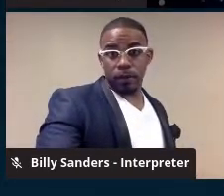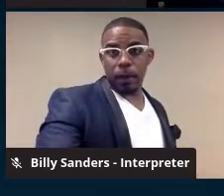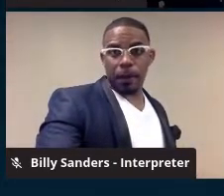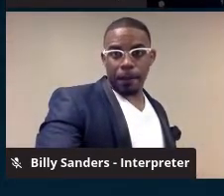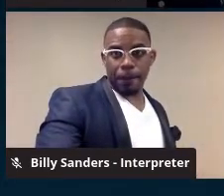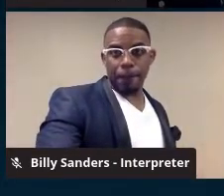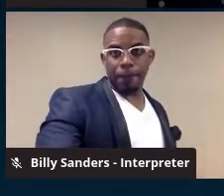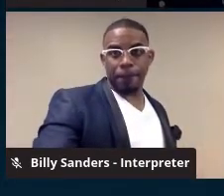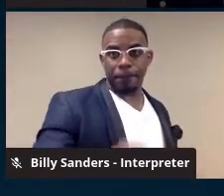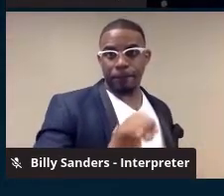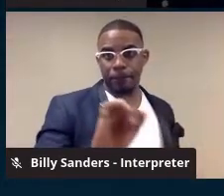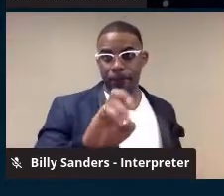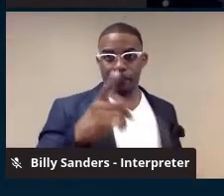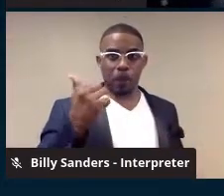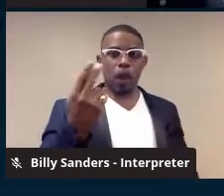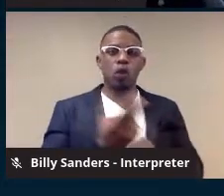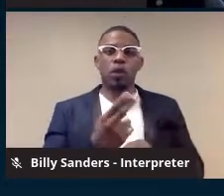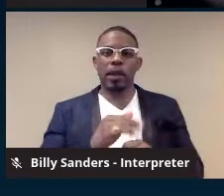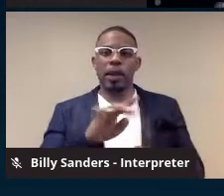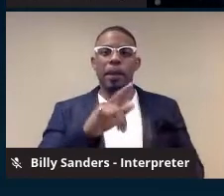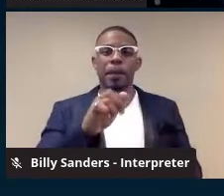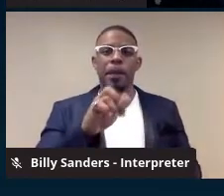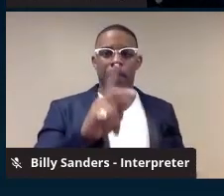C#. I'll try and use it in Blazor.